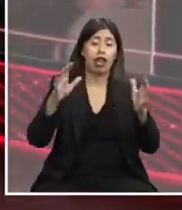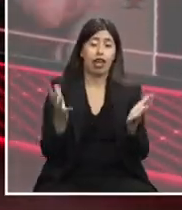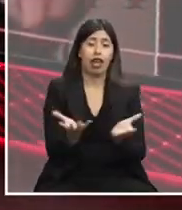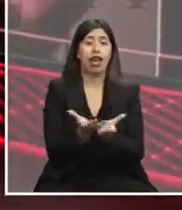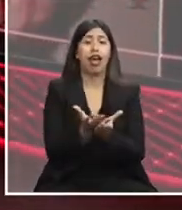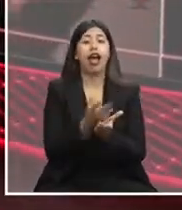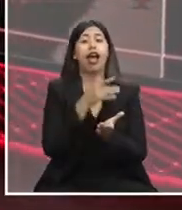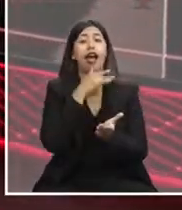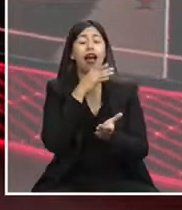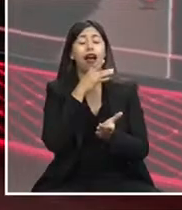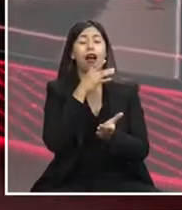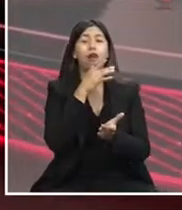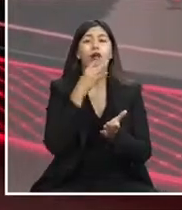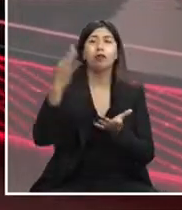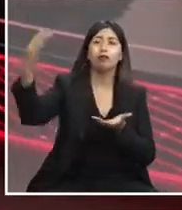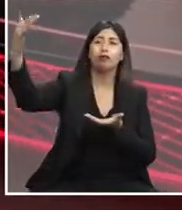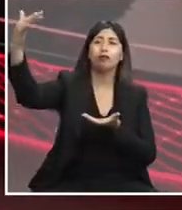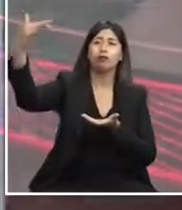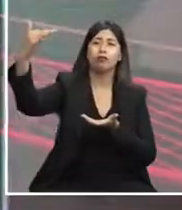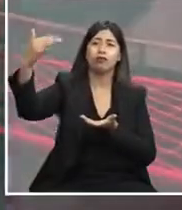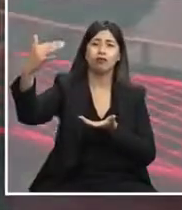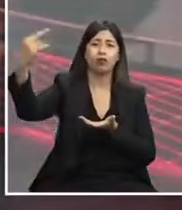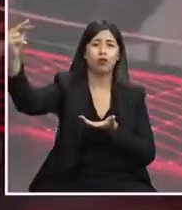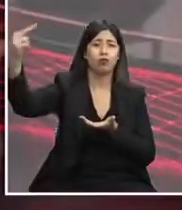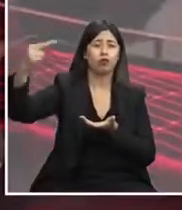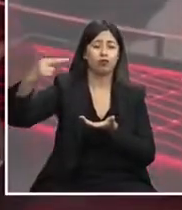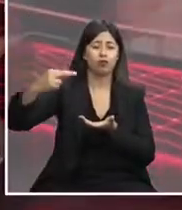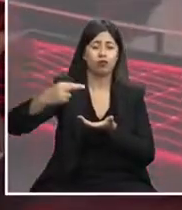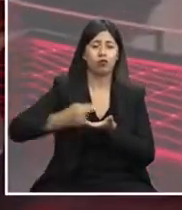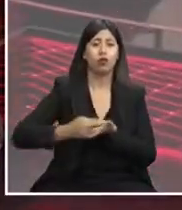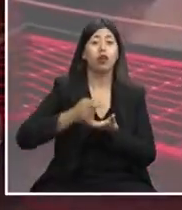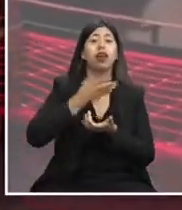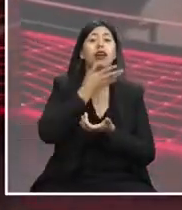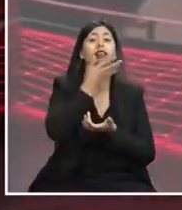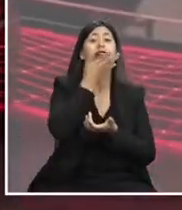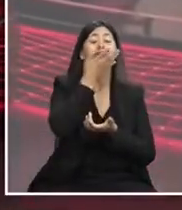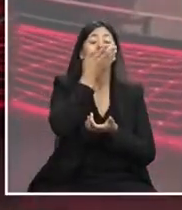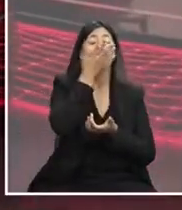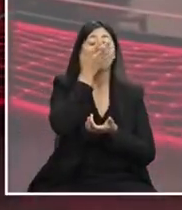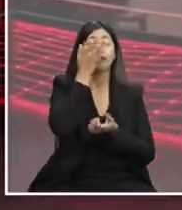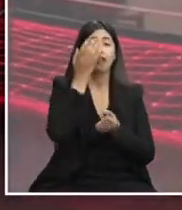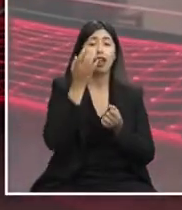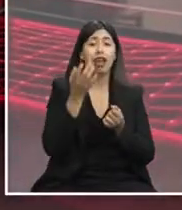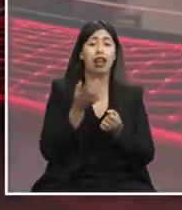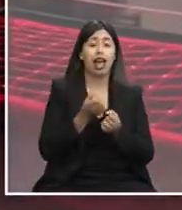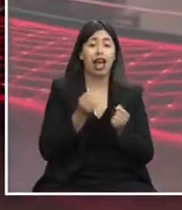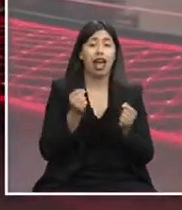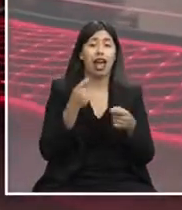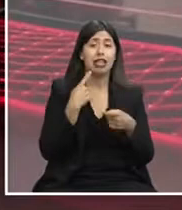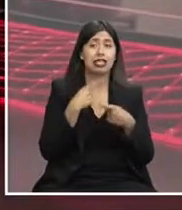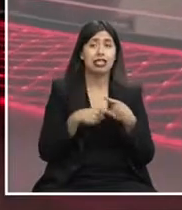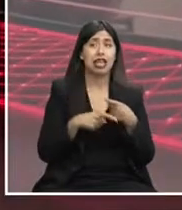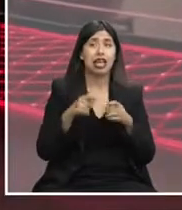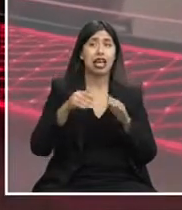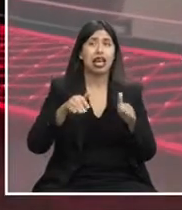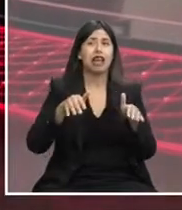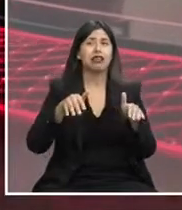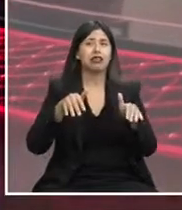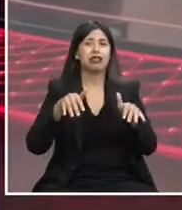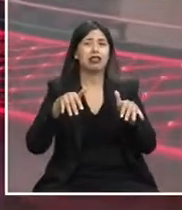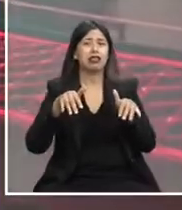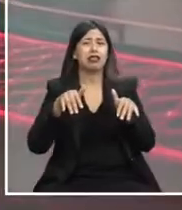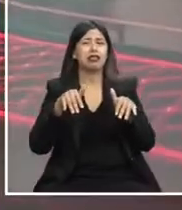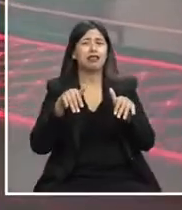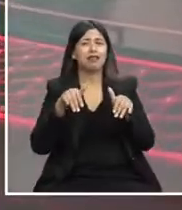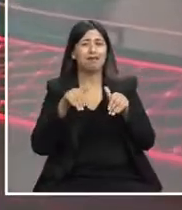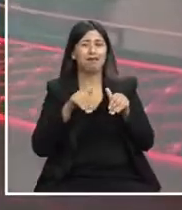And the glacier in this case is retreating back over those rocks and exposing them to rainwater and meltwater, and it causes them